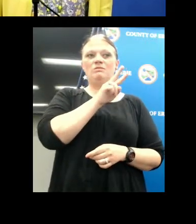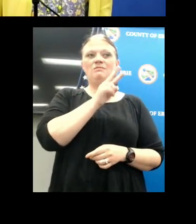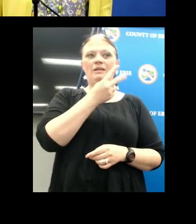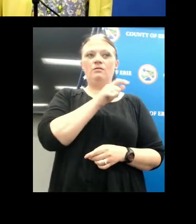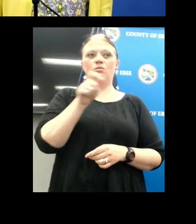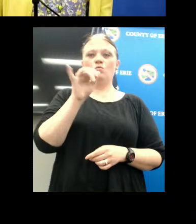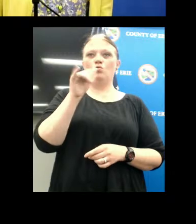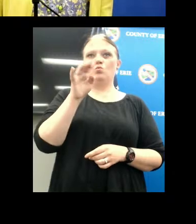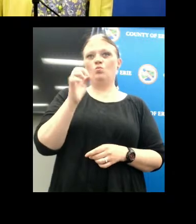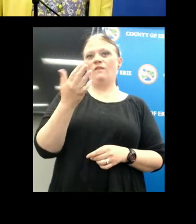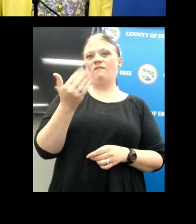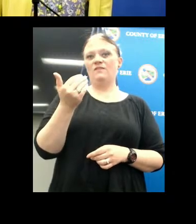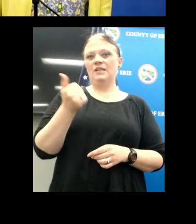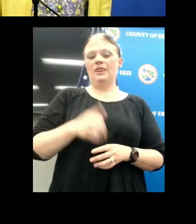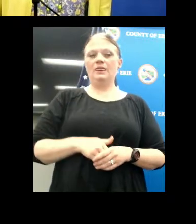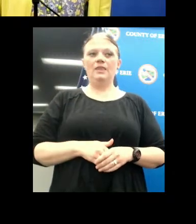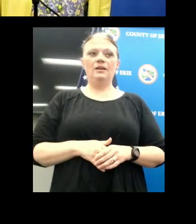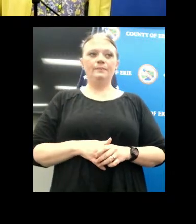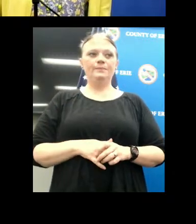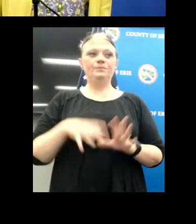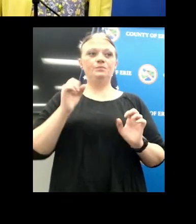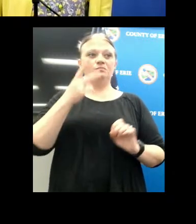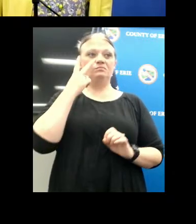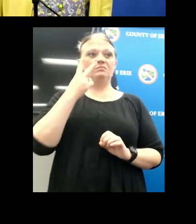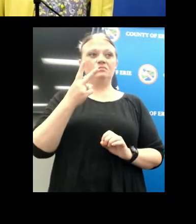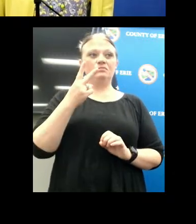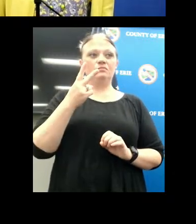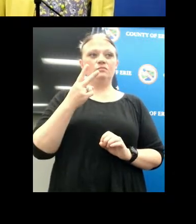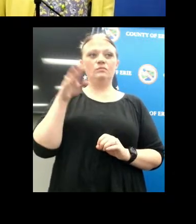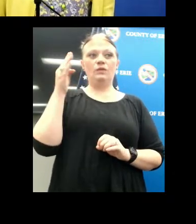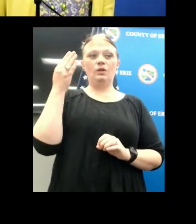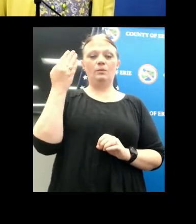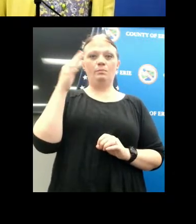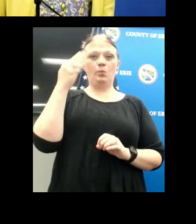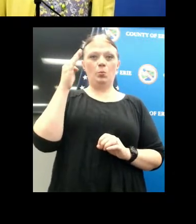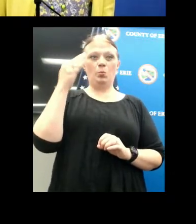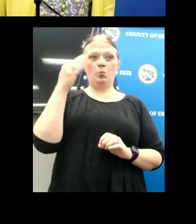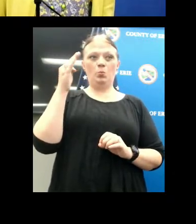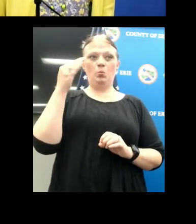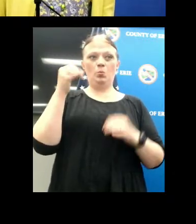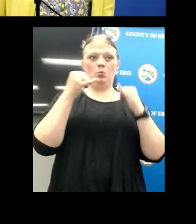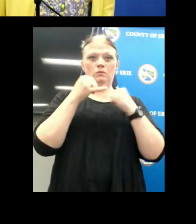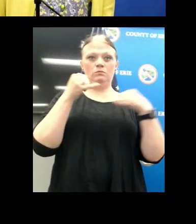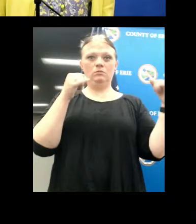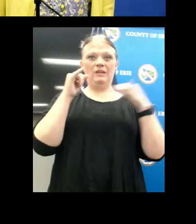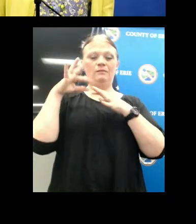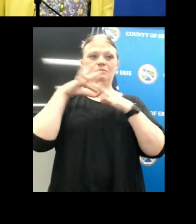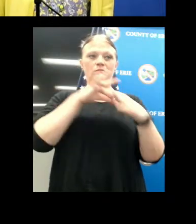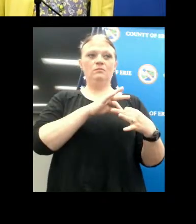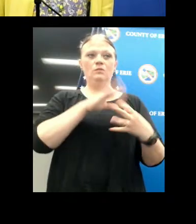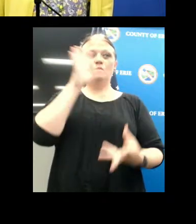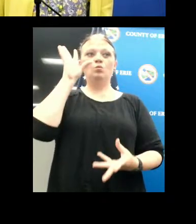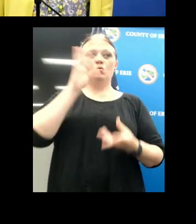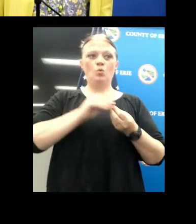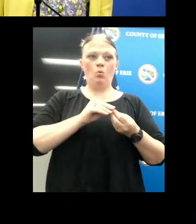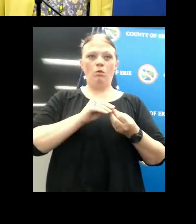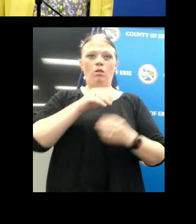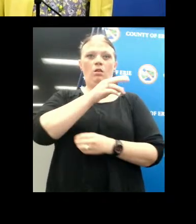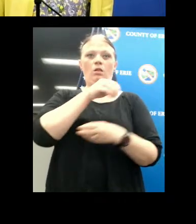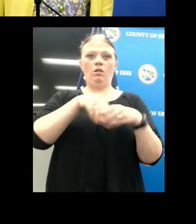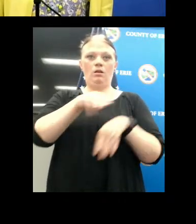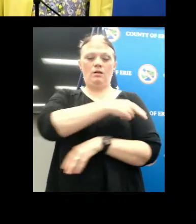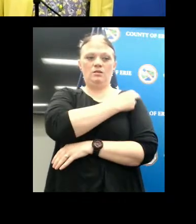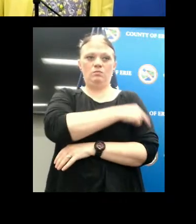to June 15th. And you can see that in the blue line is corresponding to total